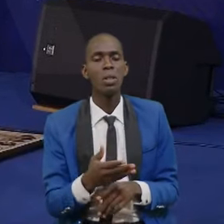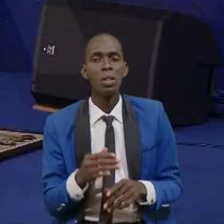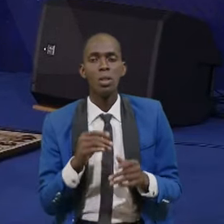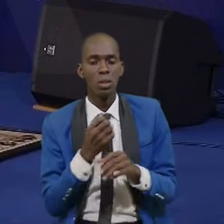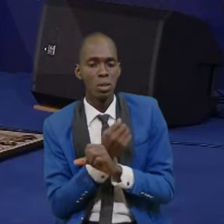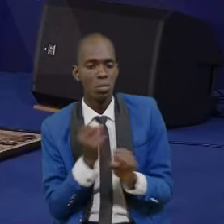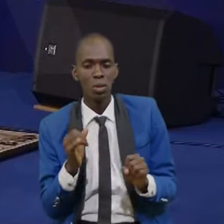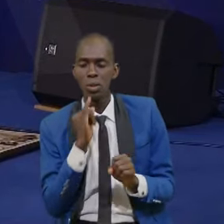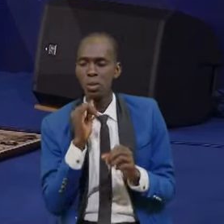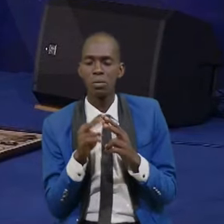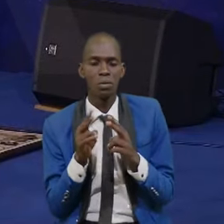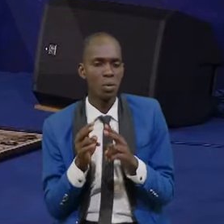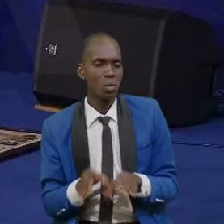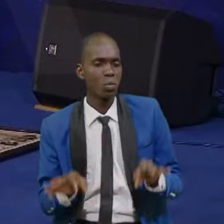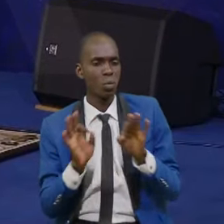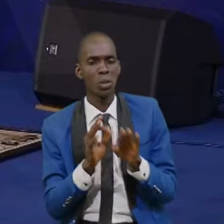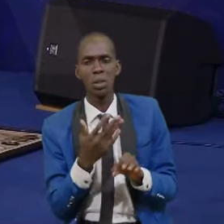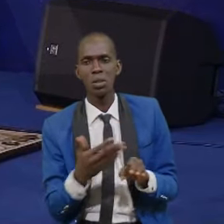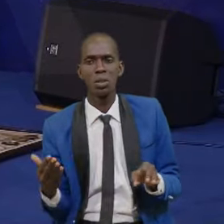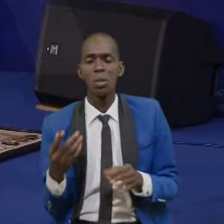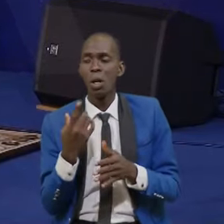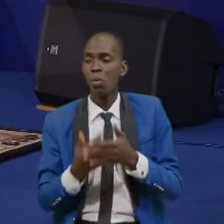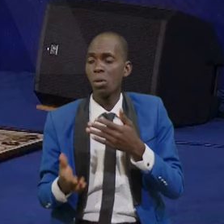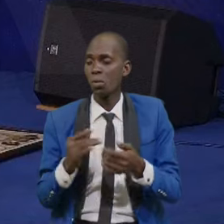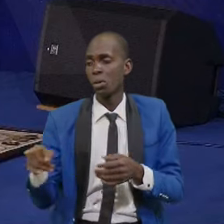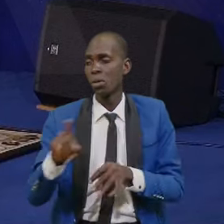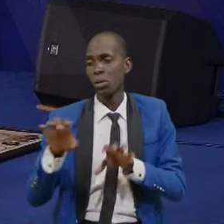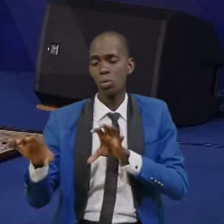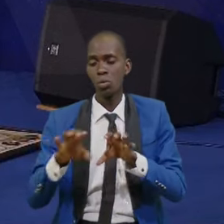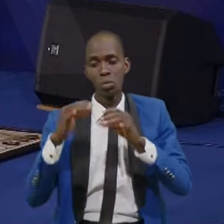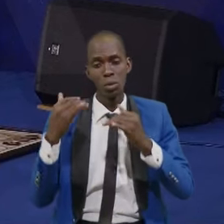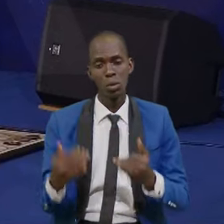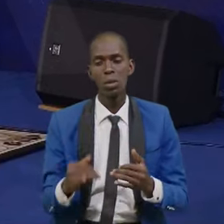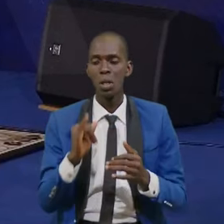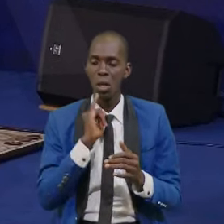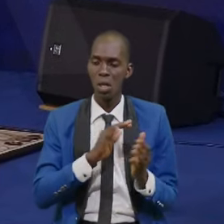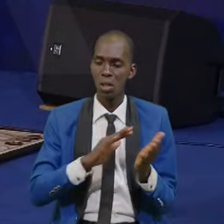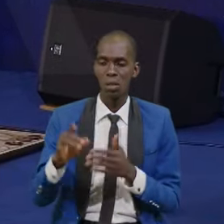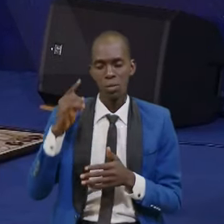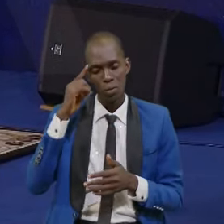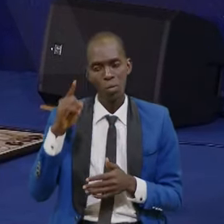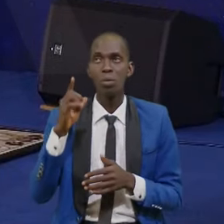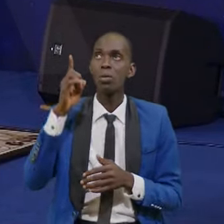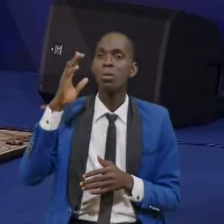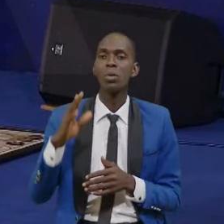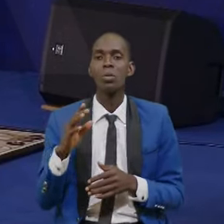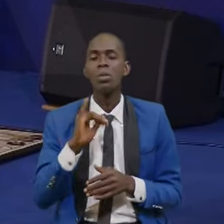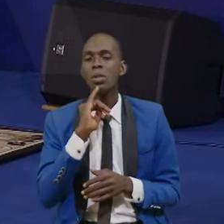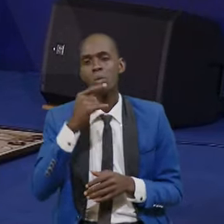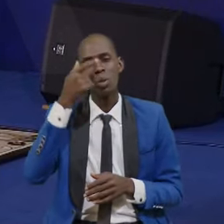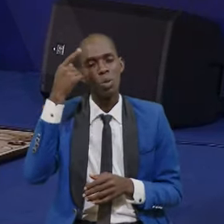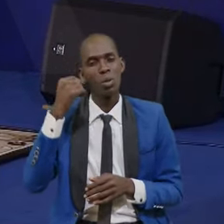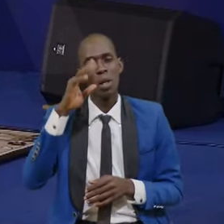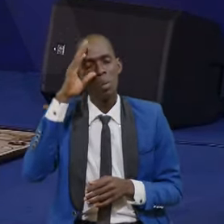of the Bible. Whatever they build on is between them and God. Actually, the man is afraid. He's afraid